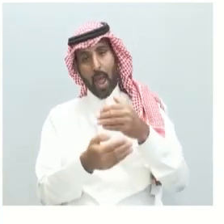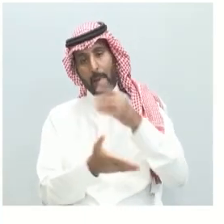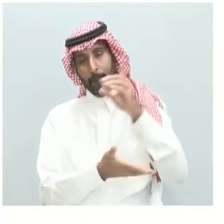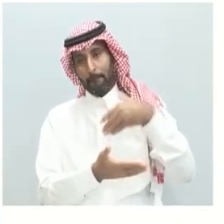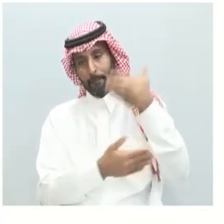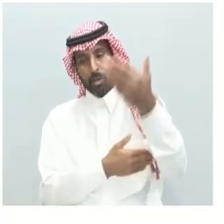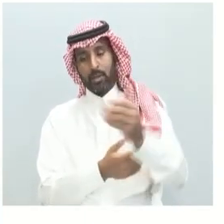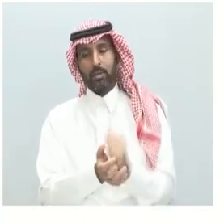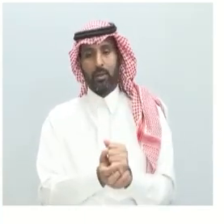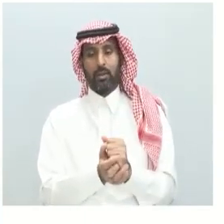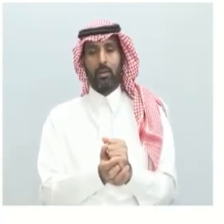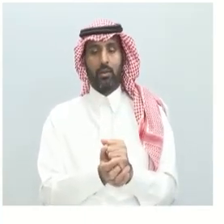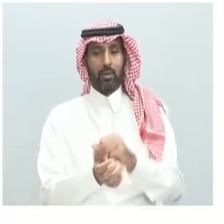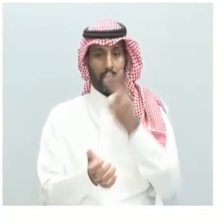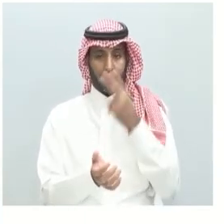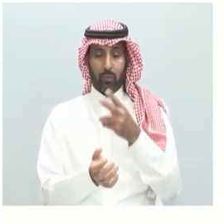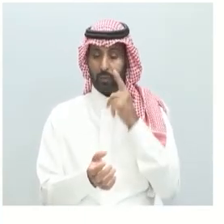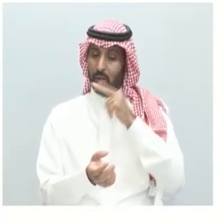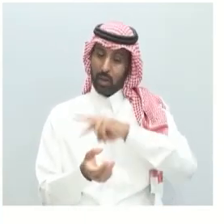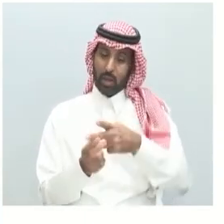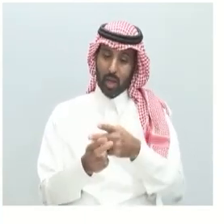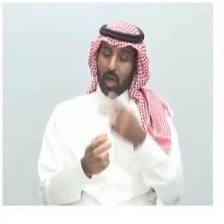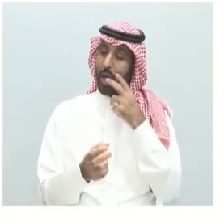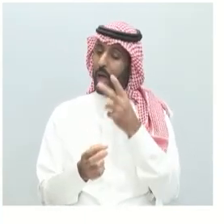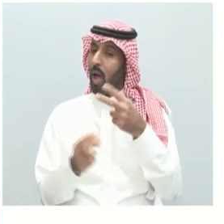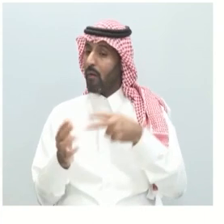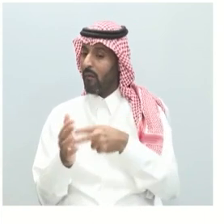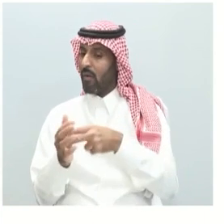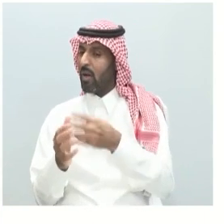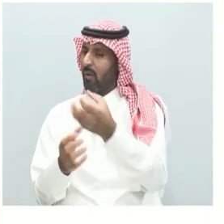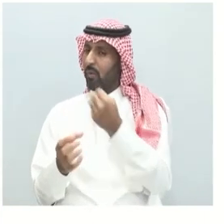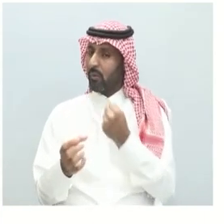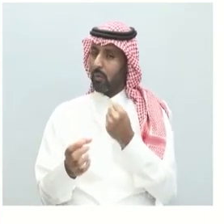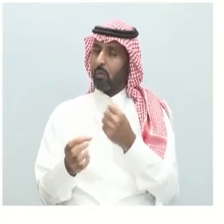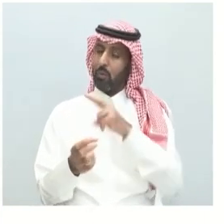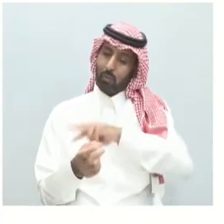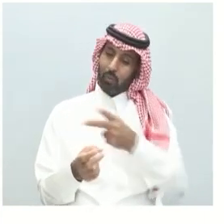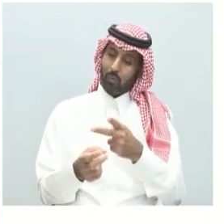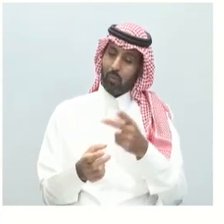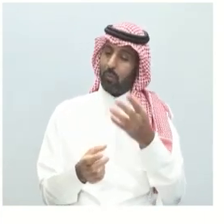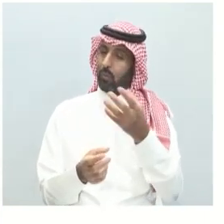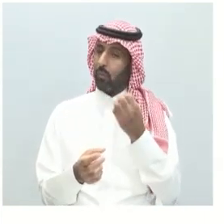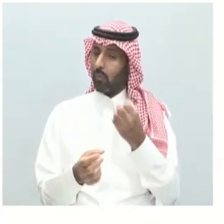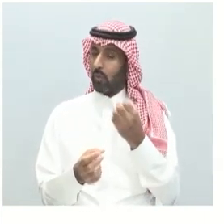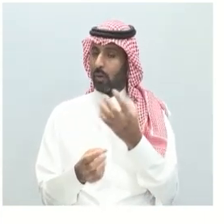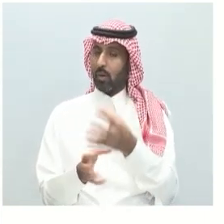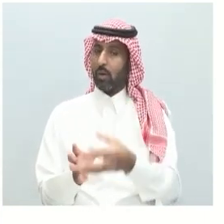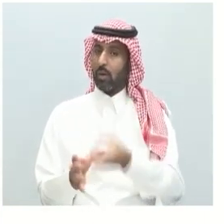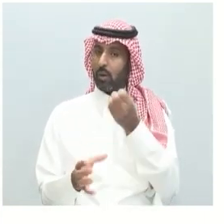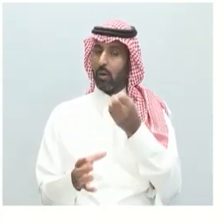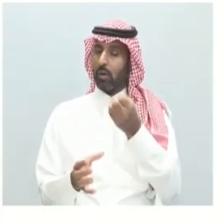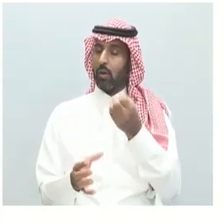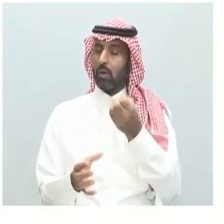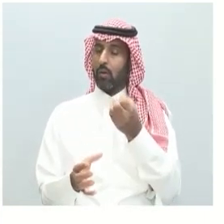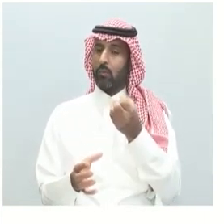three, if we find alternative sources of energy, this is the if clause. What about the result clause?